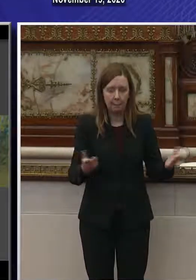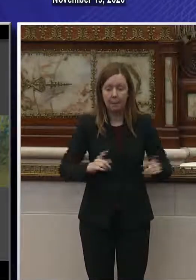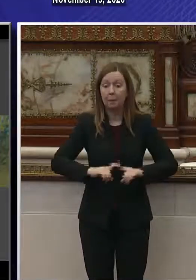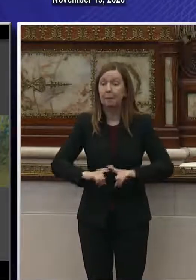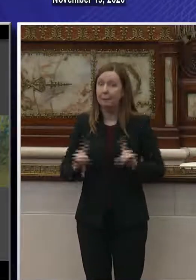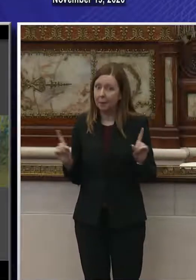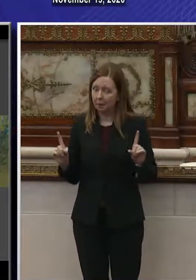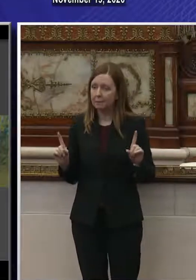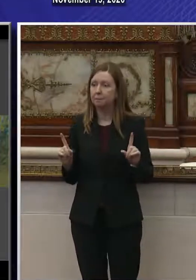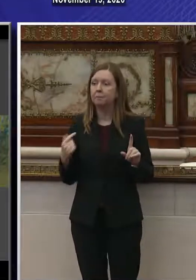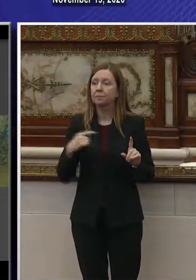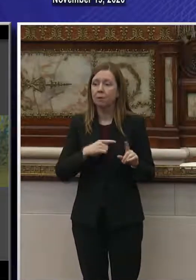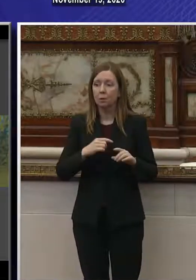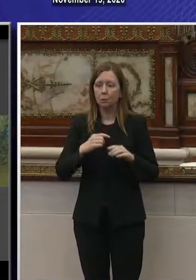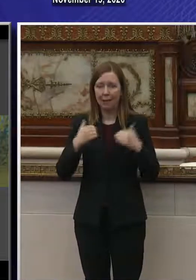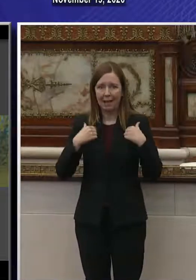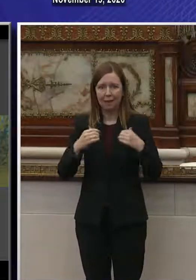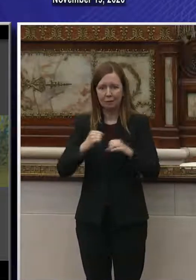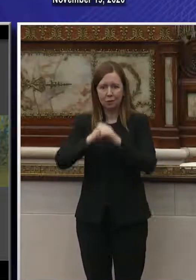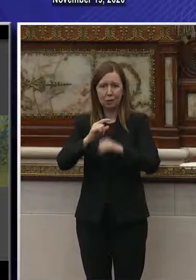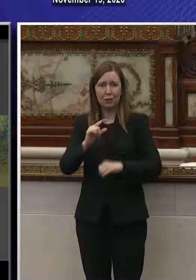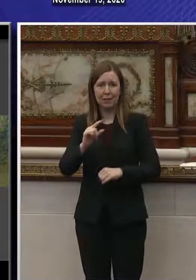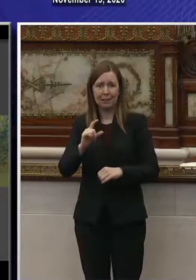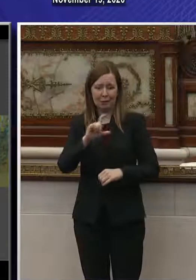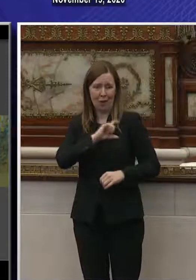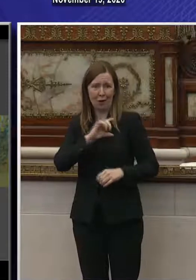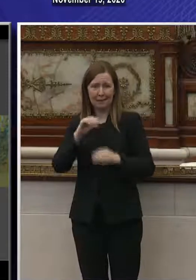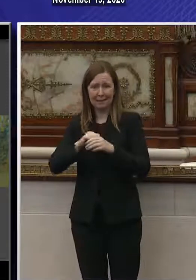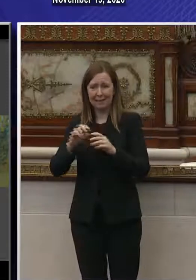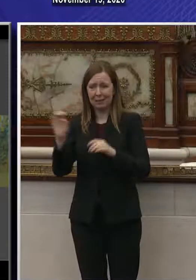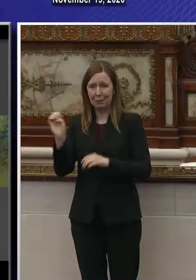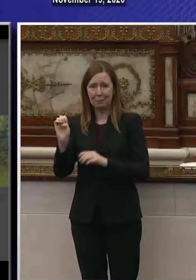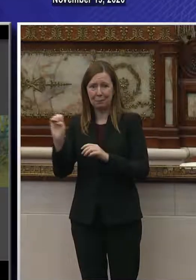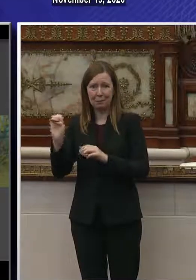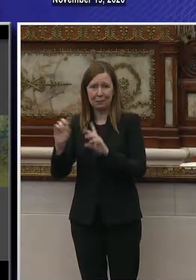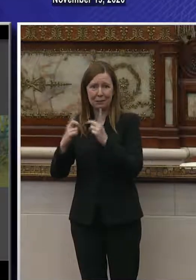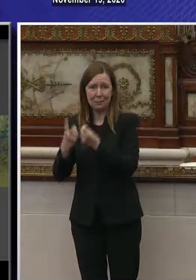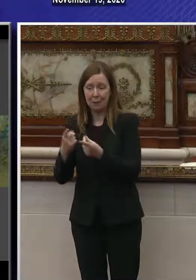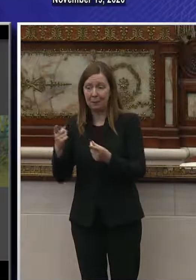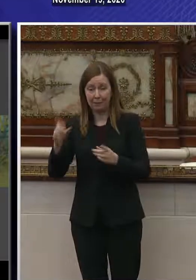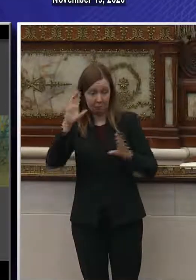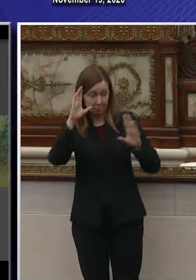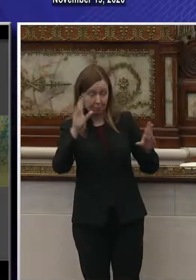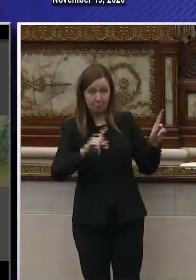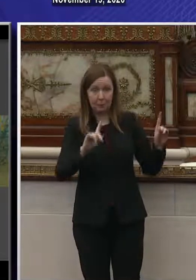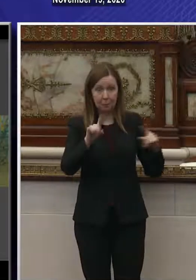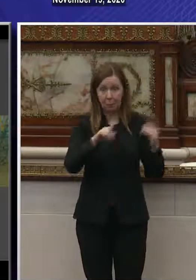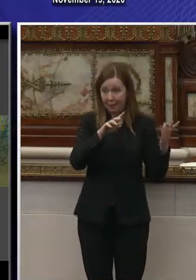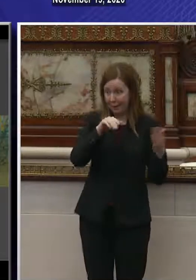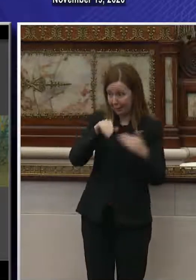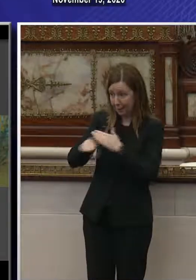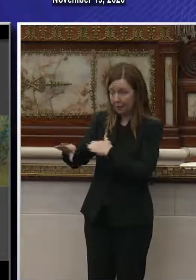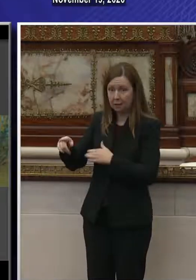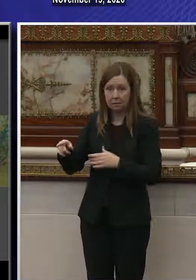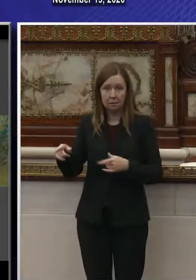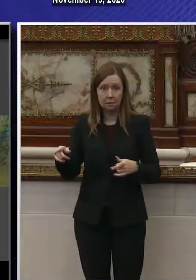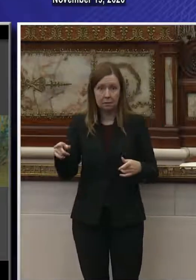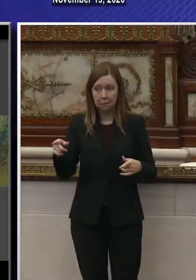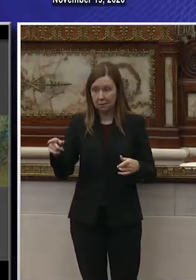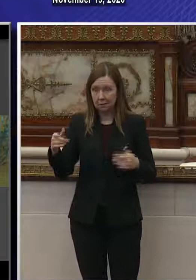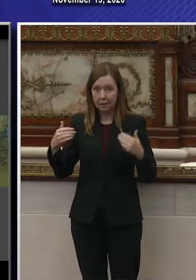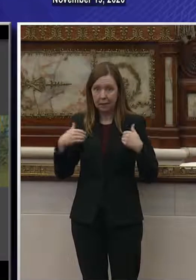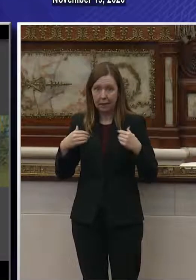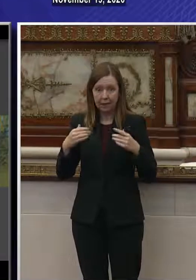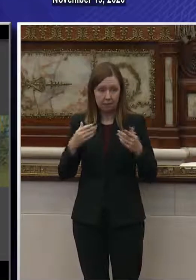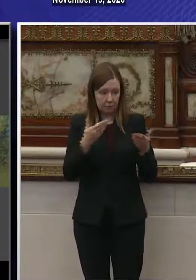But, we have security guards in the emergency department, and they're greeting people as they come in, and they don't know whether they have COVID or a